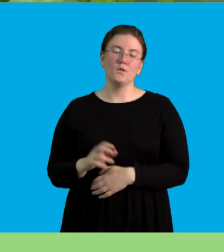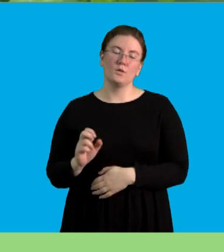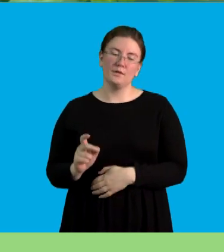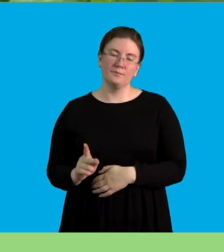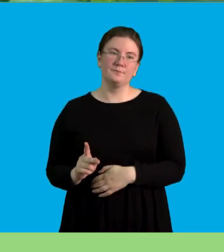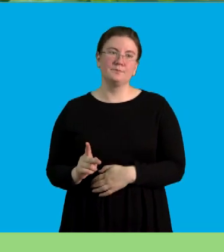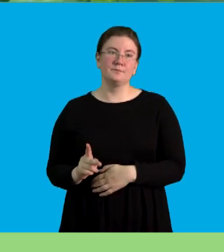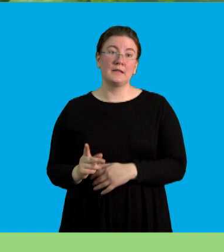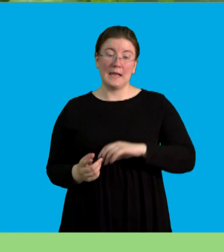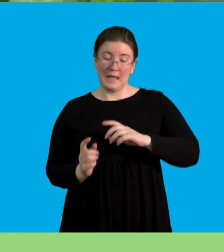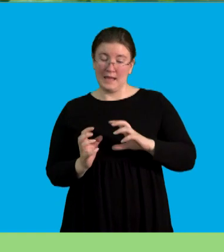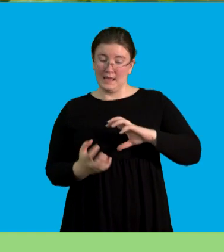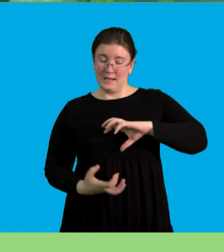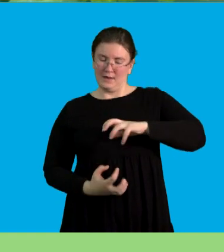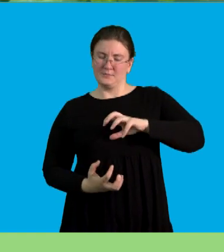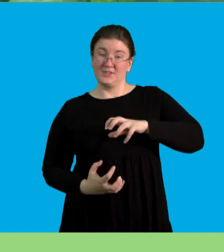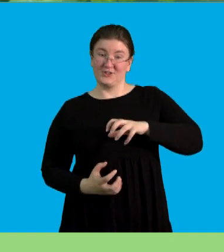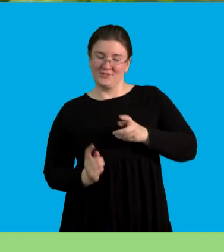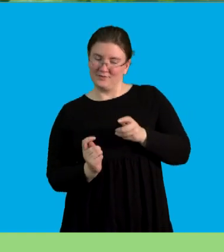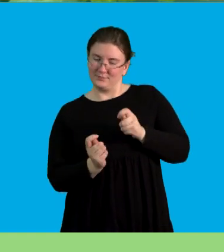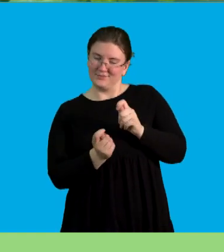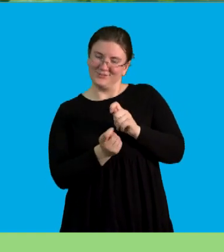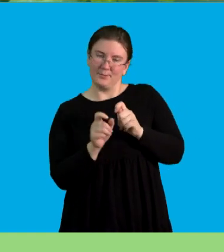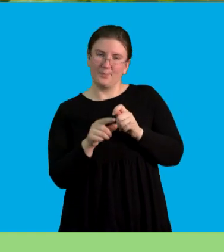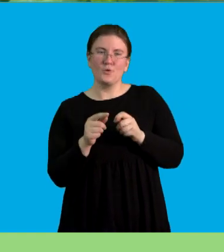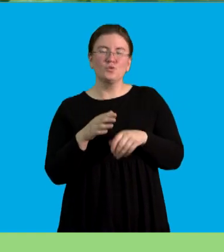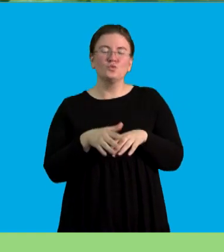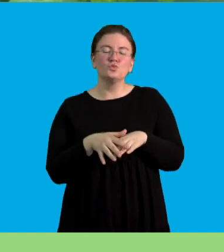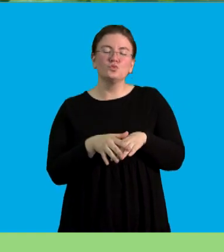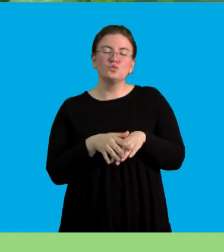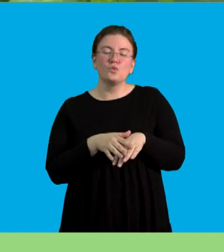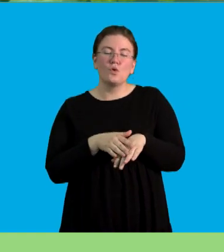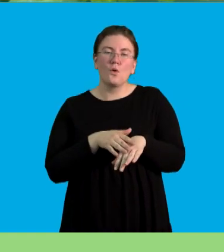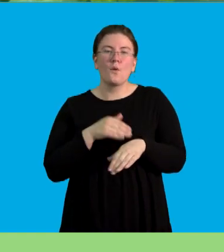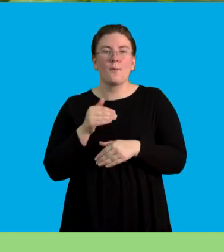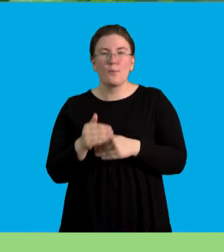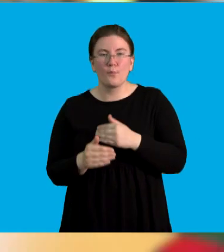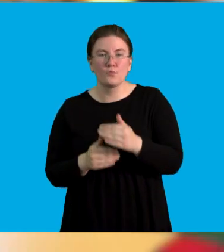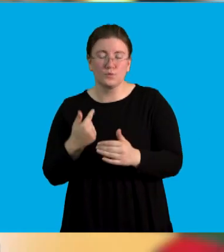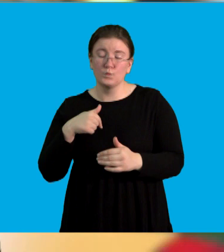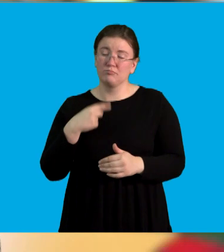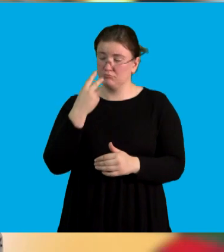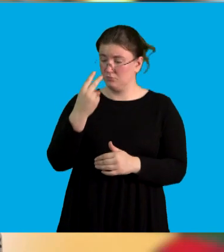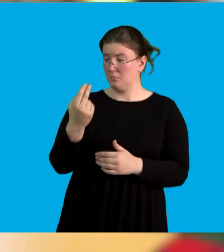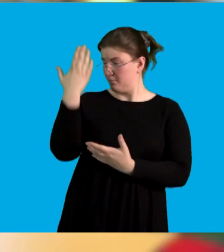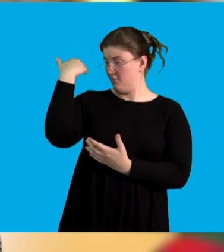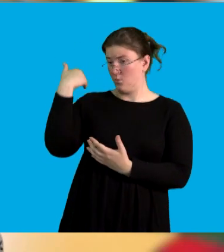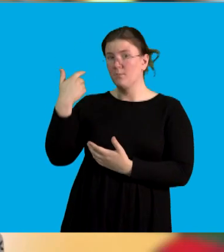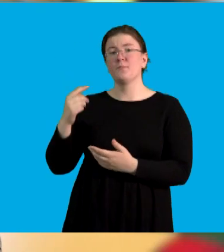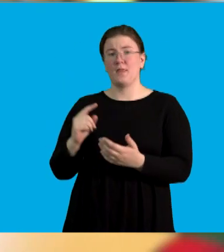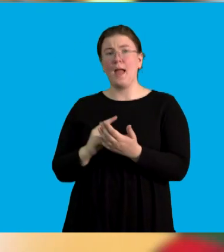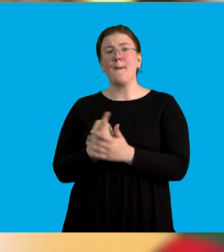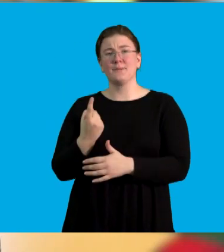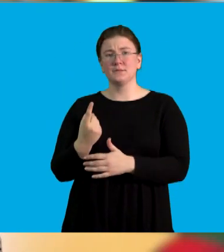Okay. So adaptation is a slow process, like we saw in the previous slide and picture, that it's something